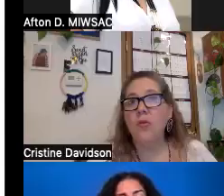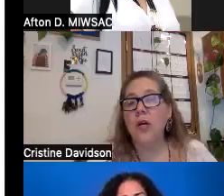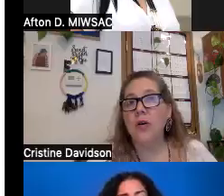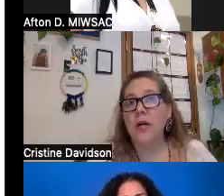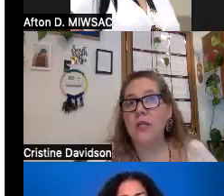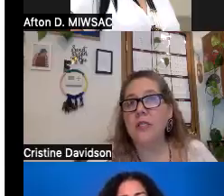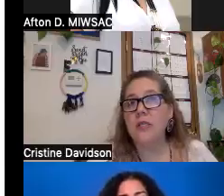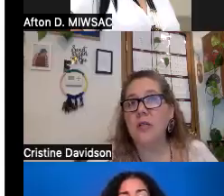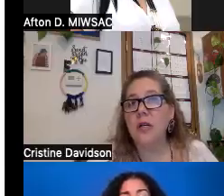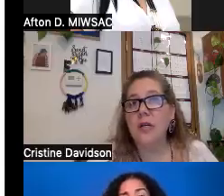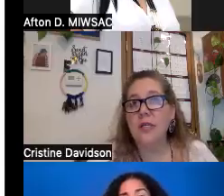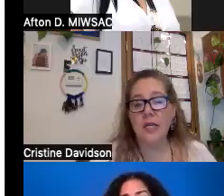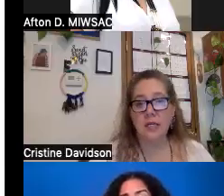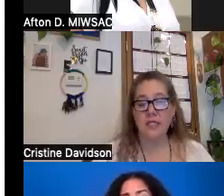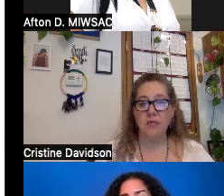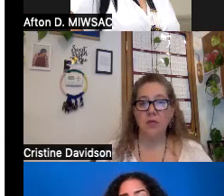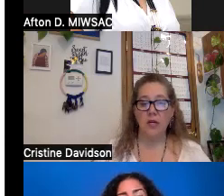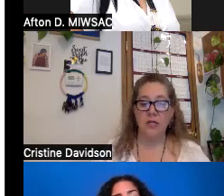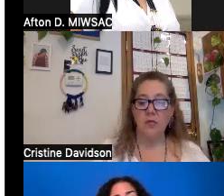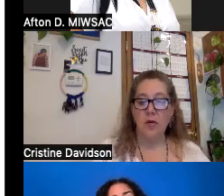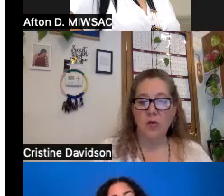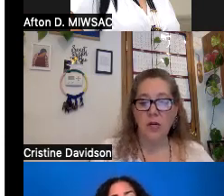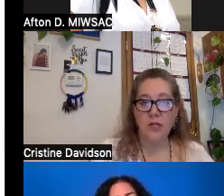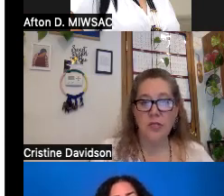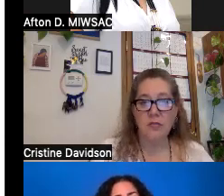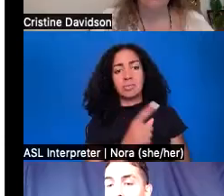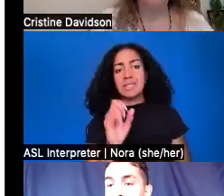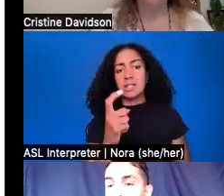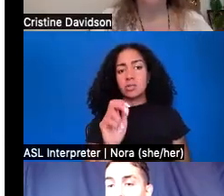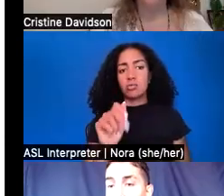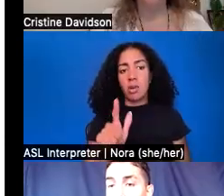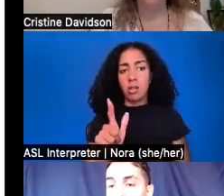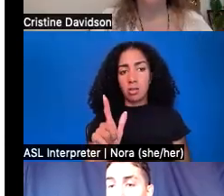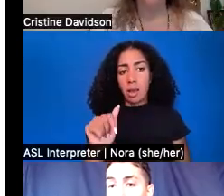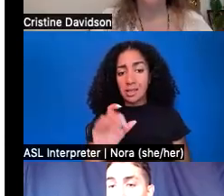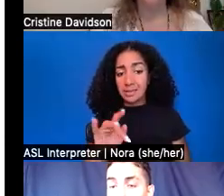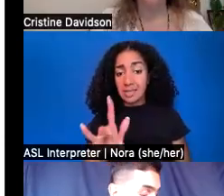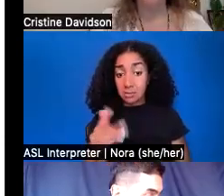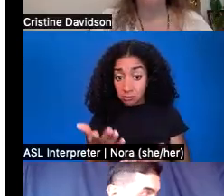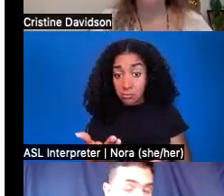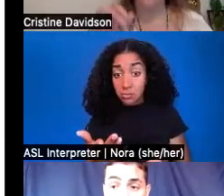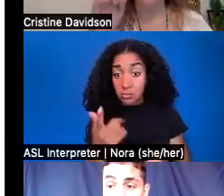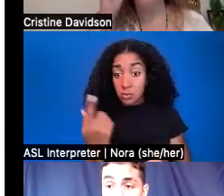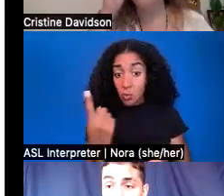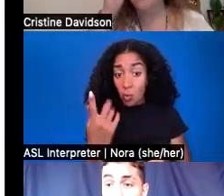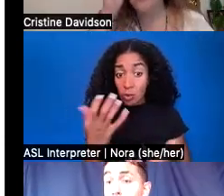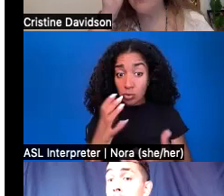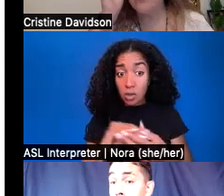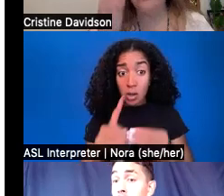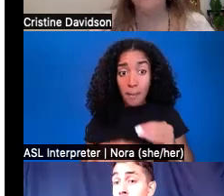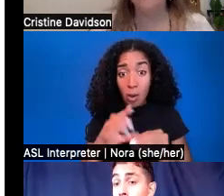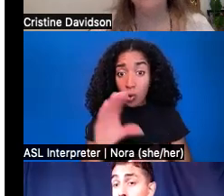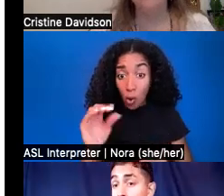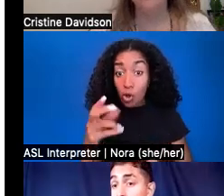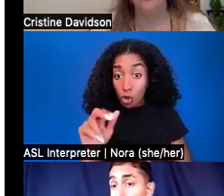Oh, co-occurrence. Yeah, does somebody want to talk about co-occurrence? What they know about co-occurrence?